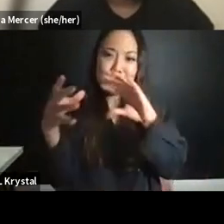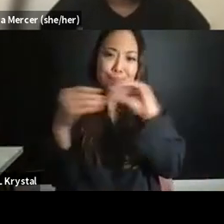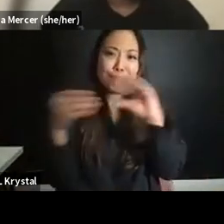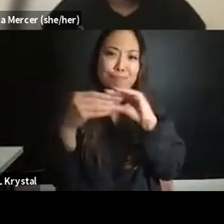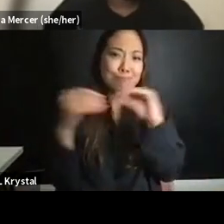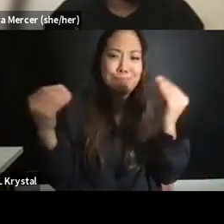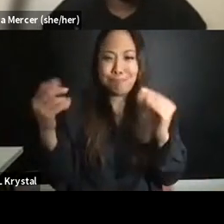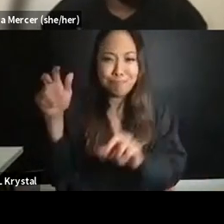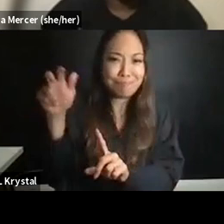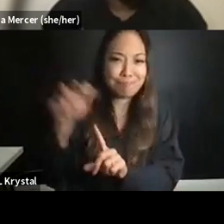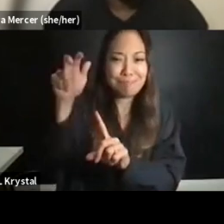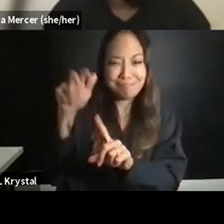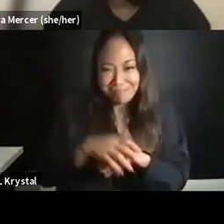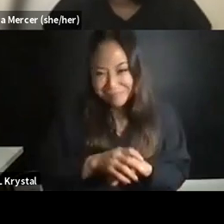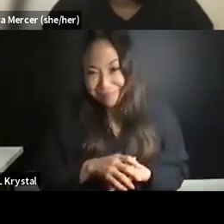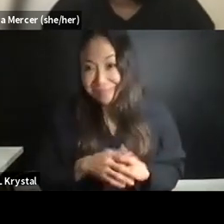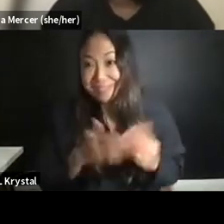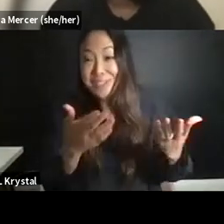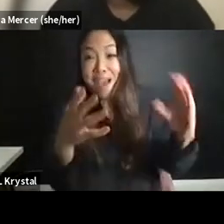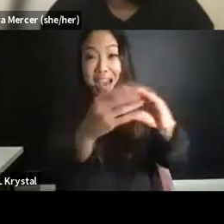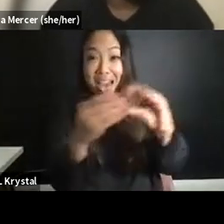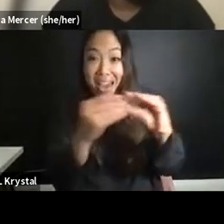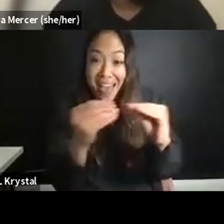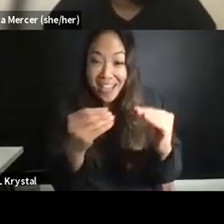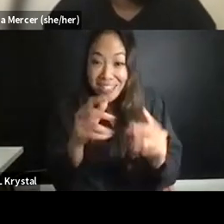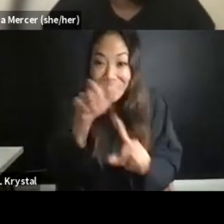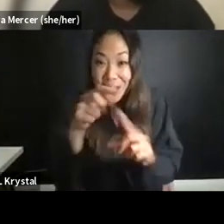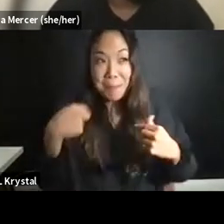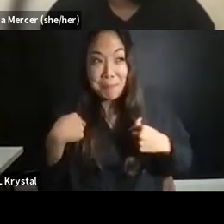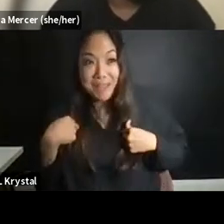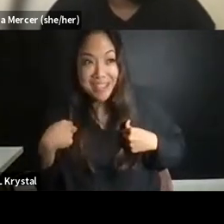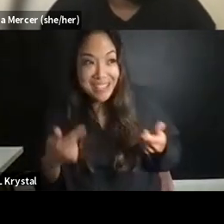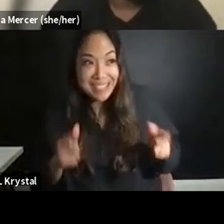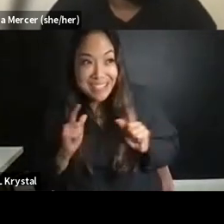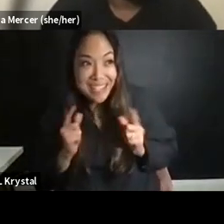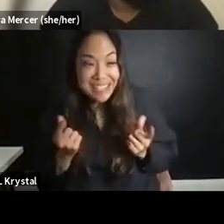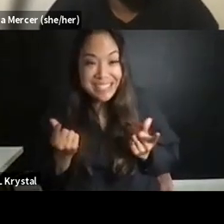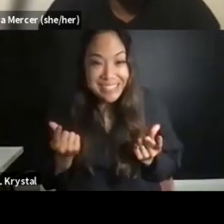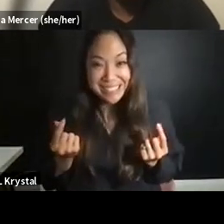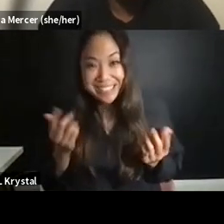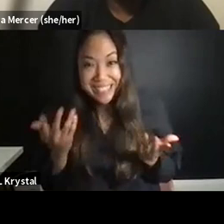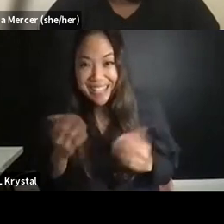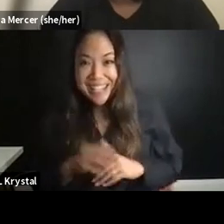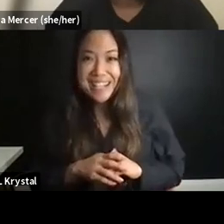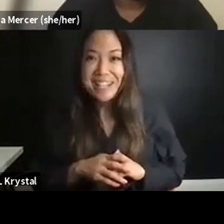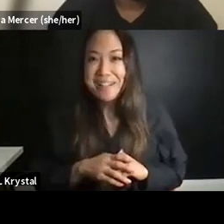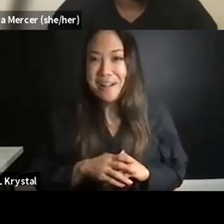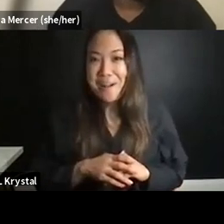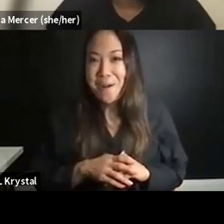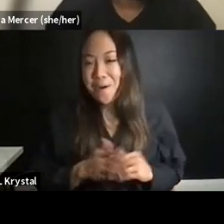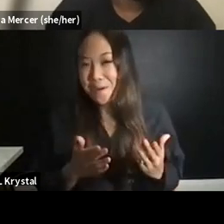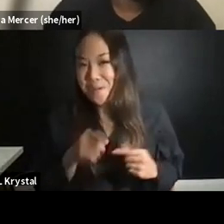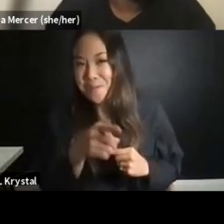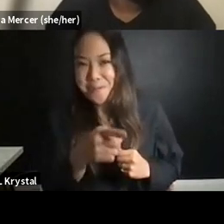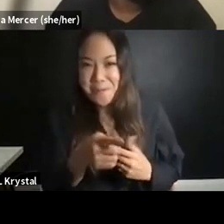follow miss mercy i know and i don't have mine written out and it won't be anywhere near as much